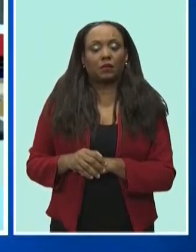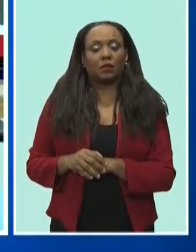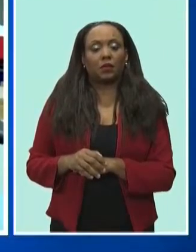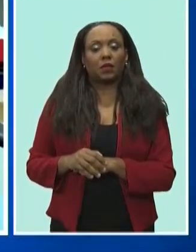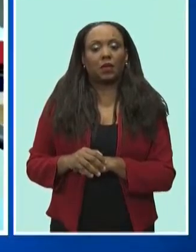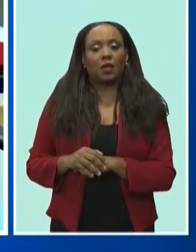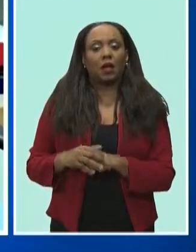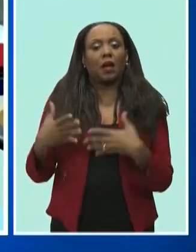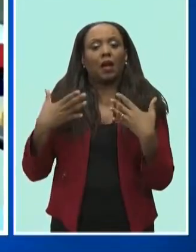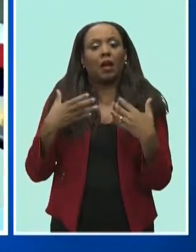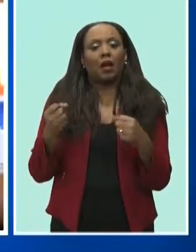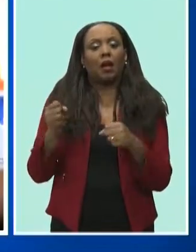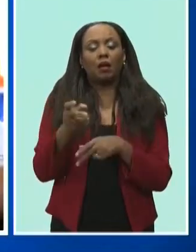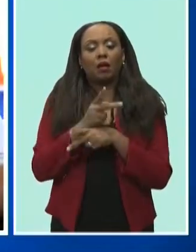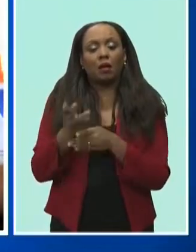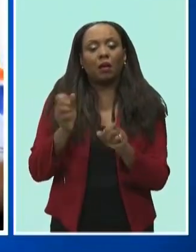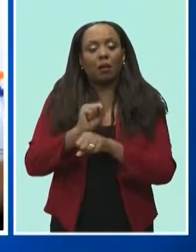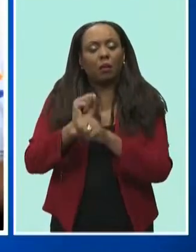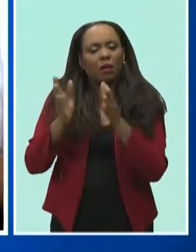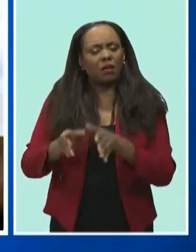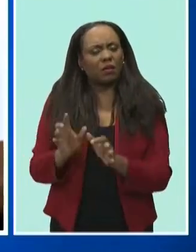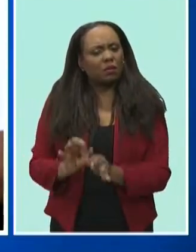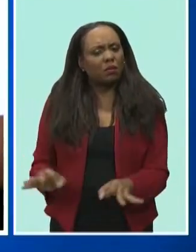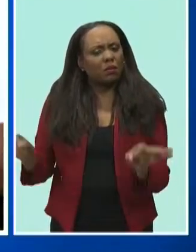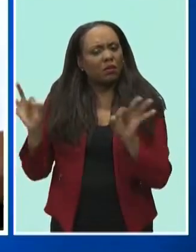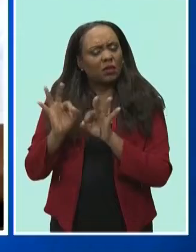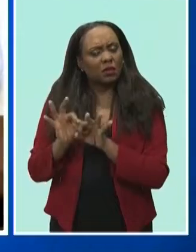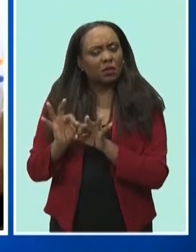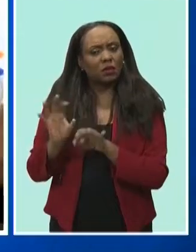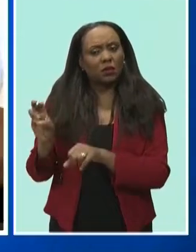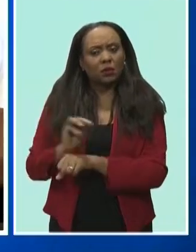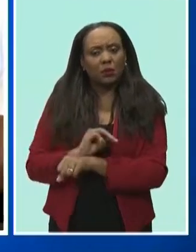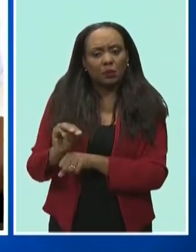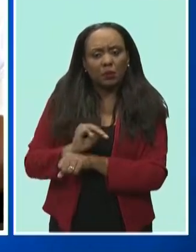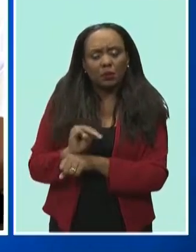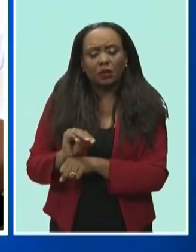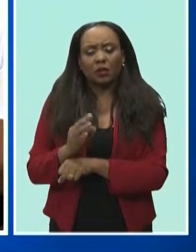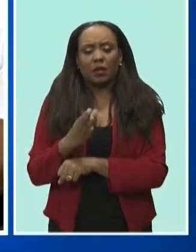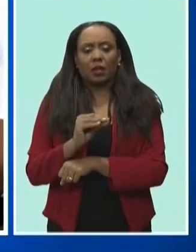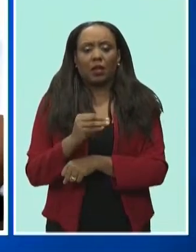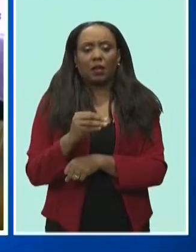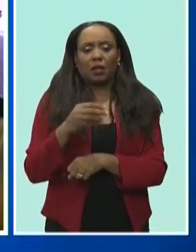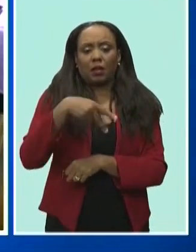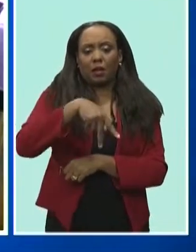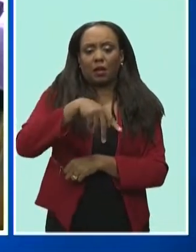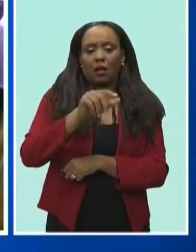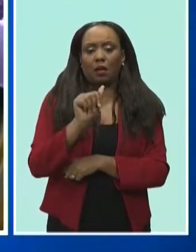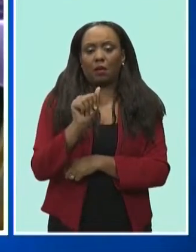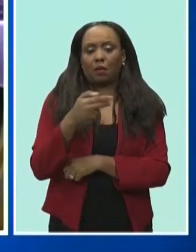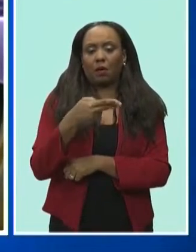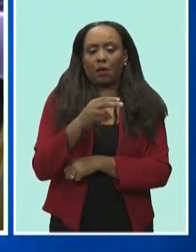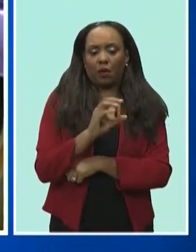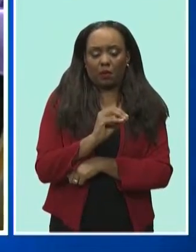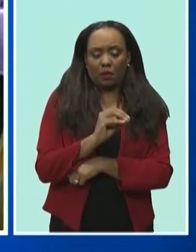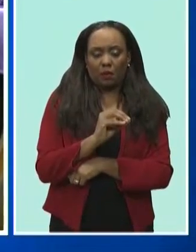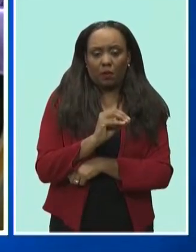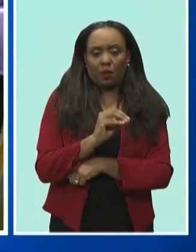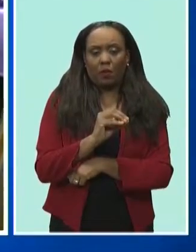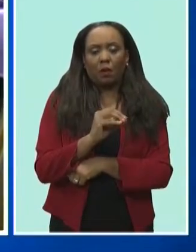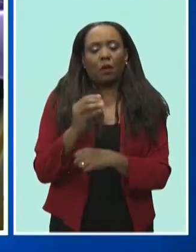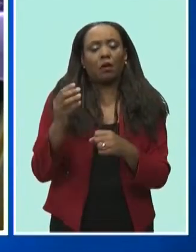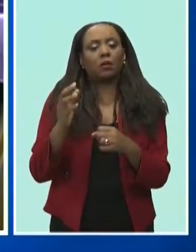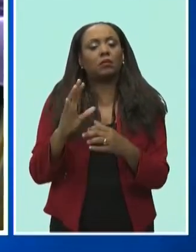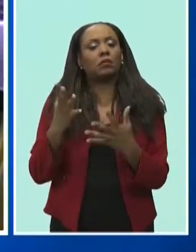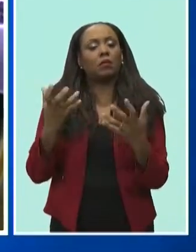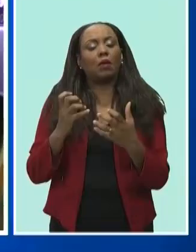well-trained healthcare workers, Minister Bostic says his ministry and the Pan American Health Organization have joined forces to develop a